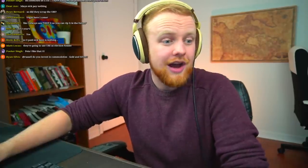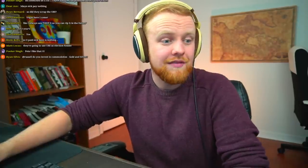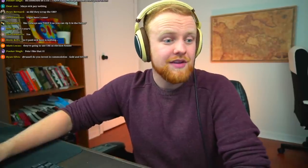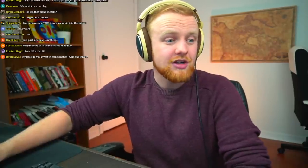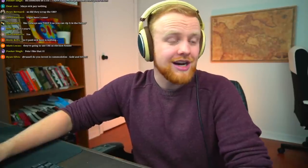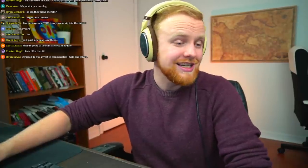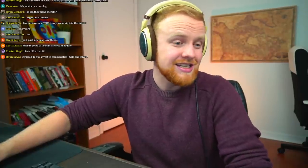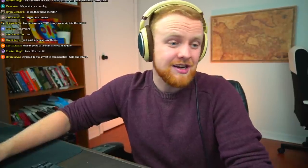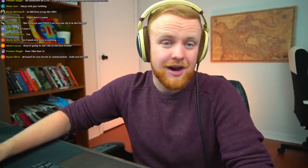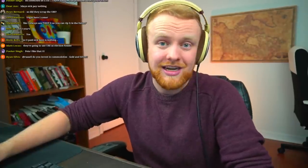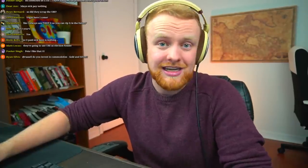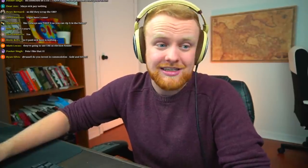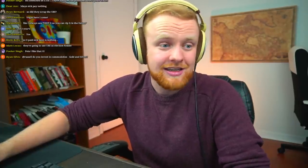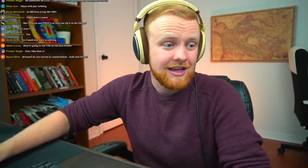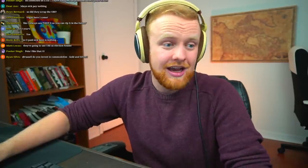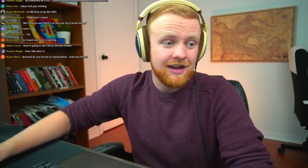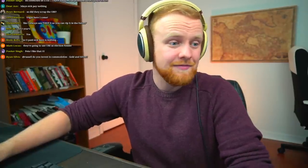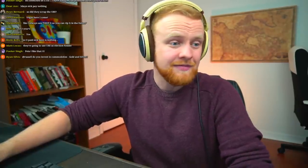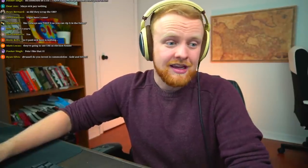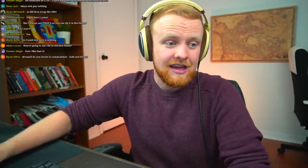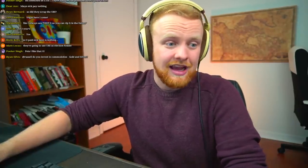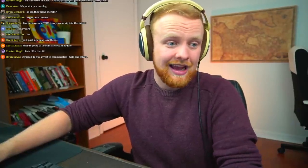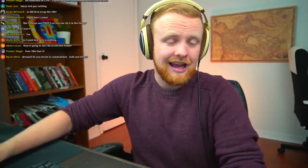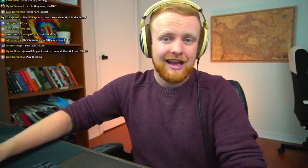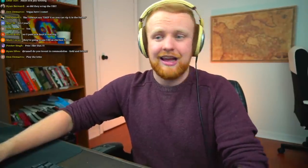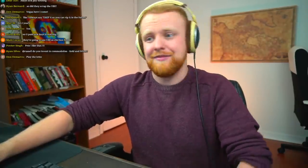Ryan, no, I've never gotten into commodities.